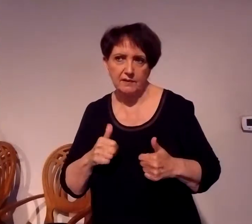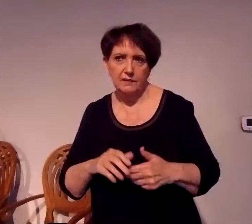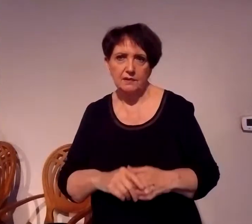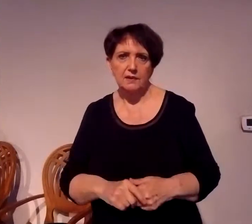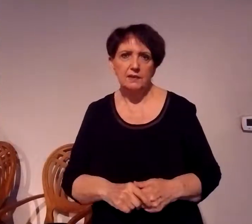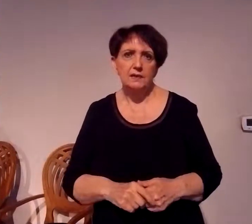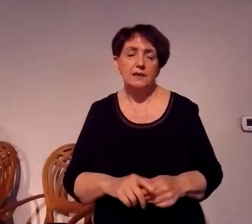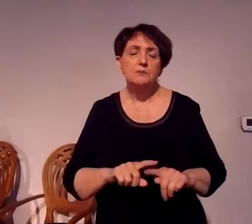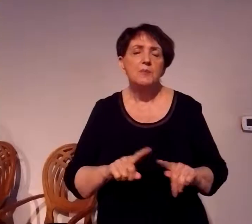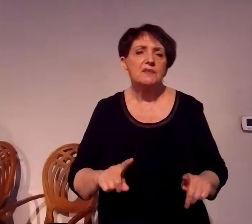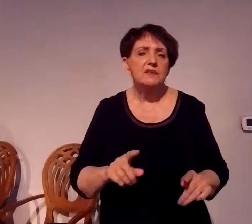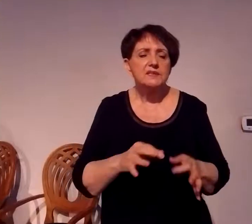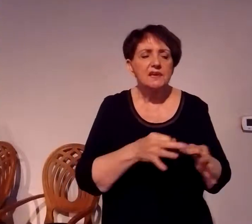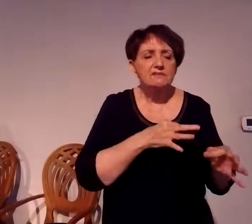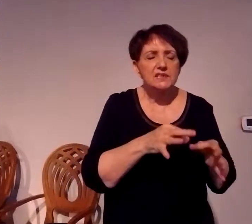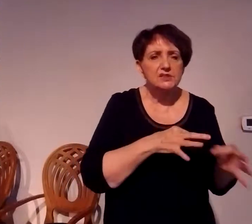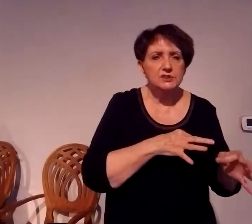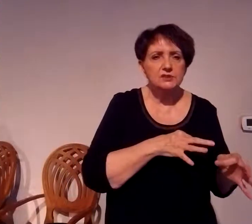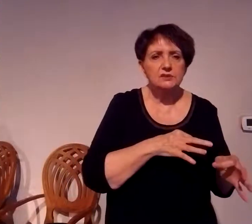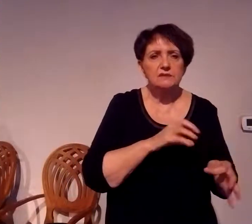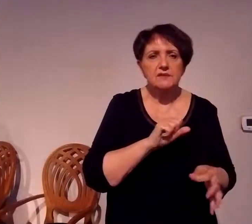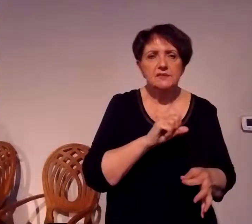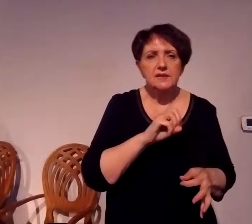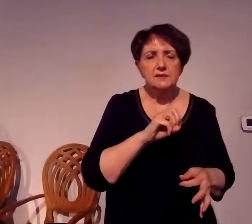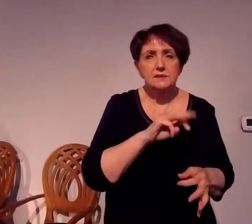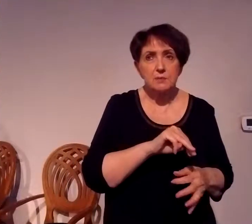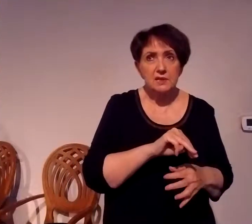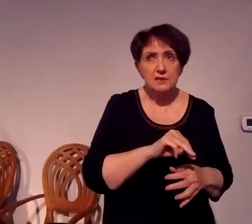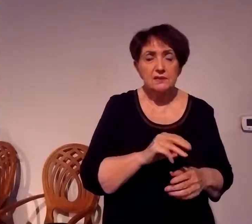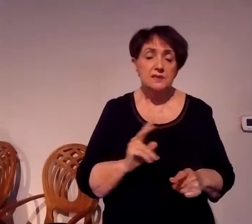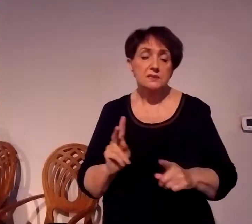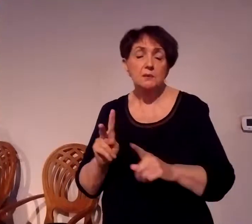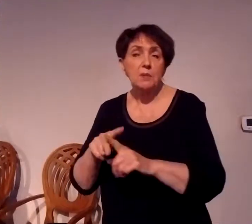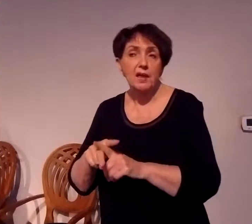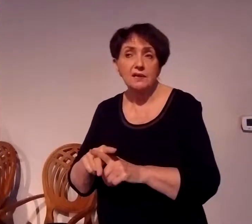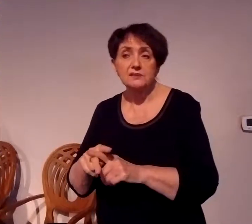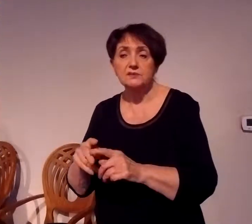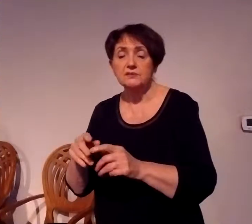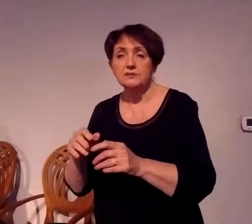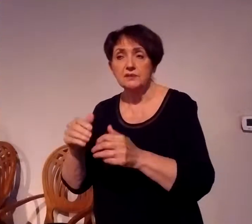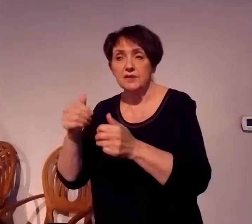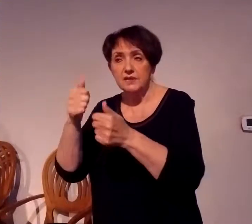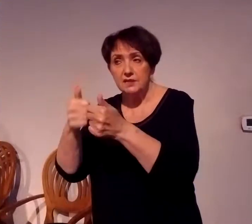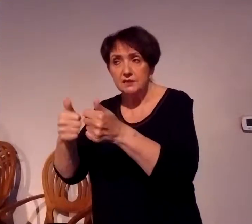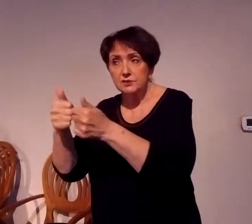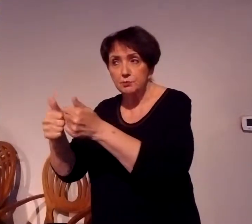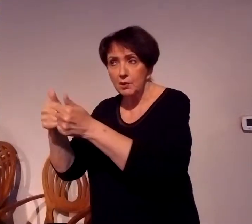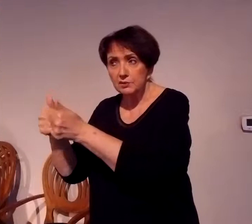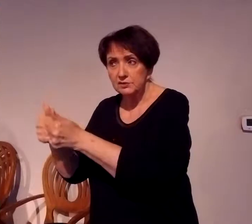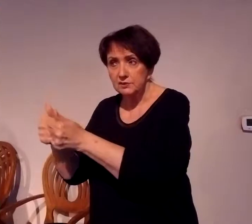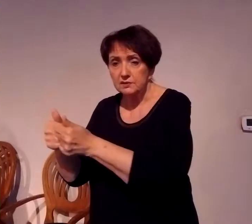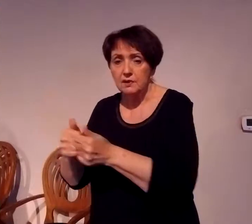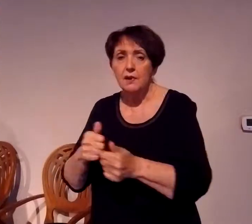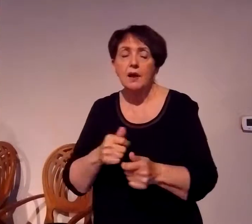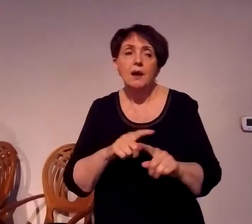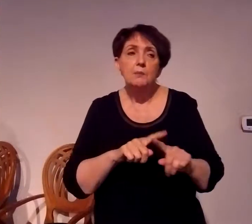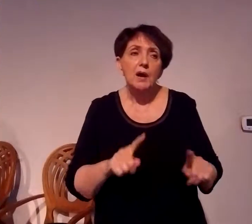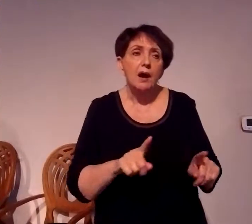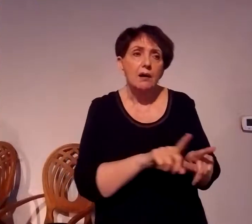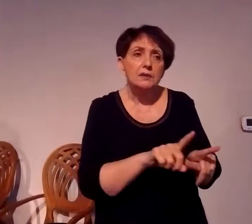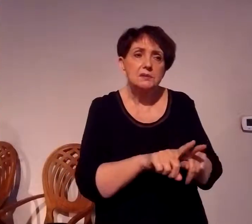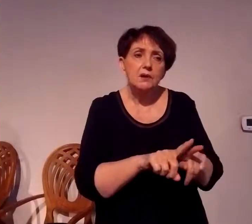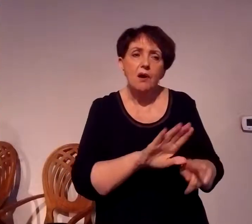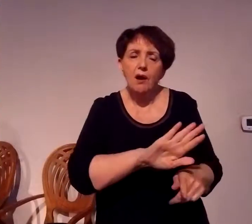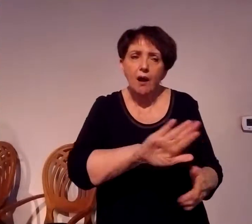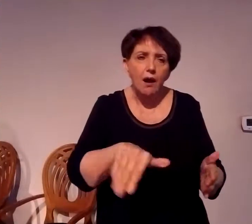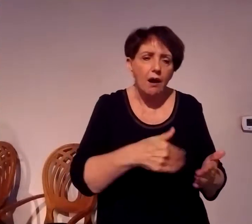this definition of the science of mind is applied not only to the individual, but to humankind as a